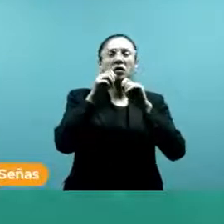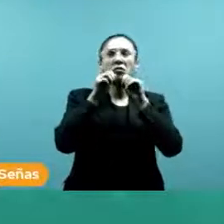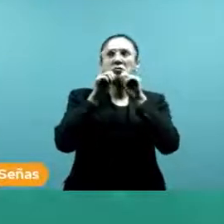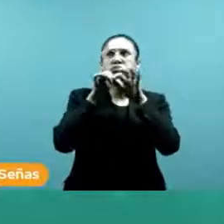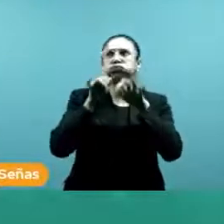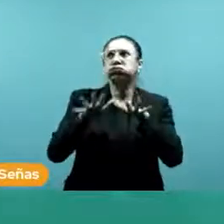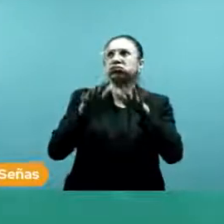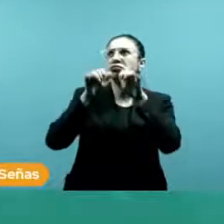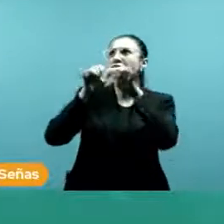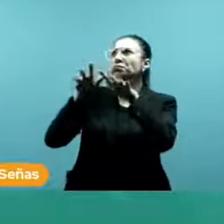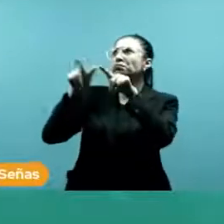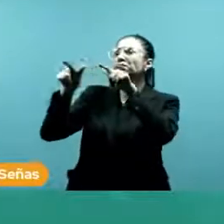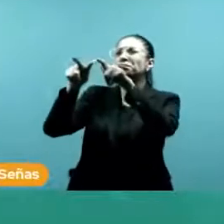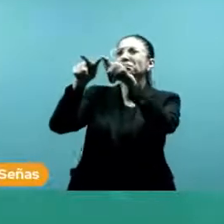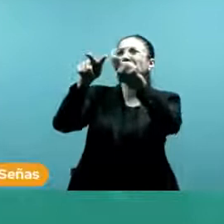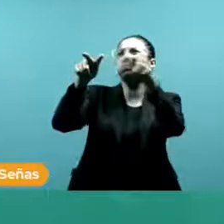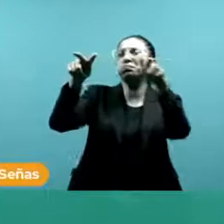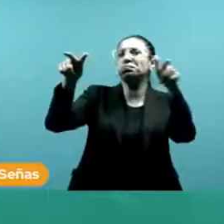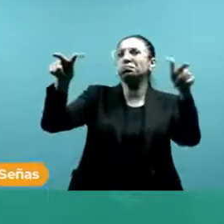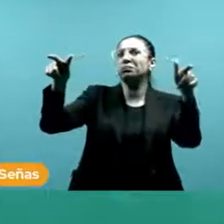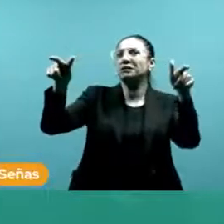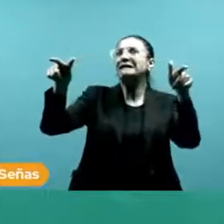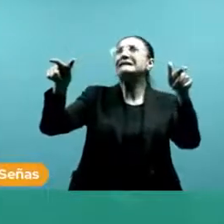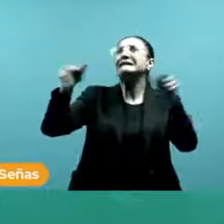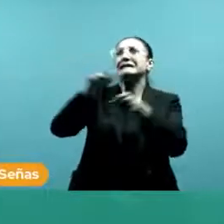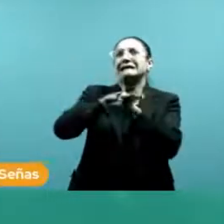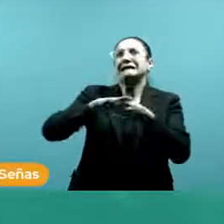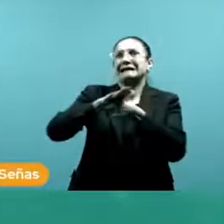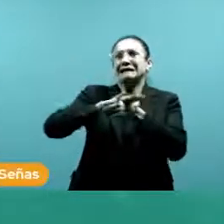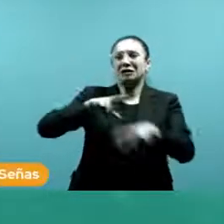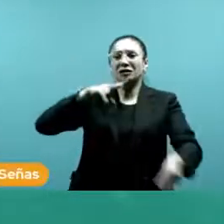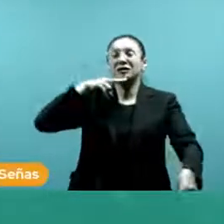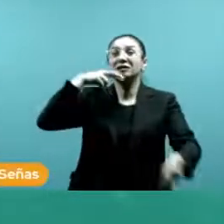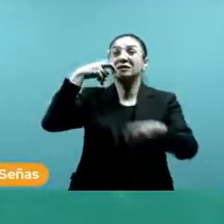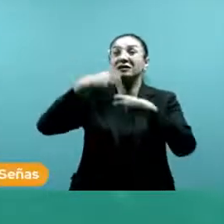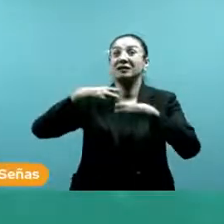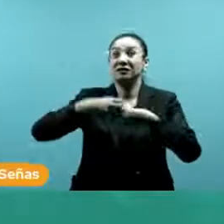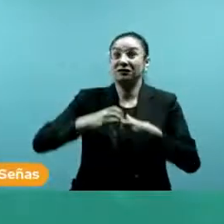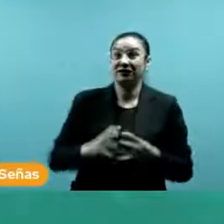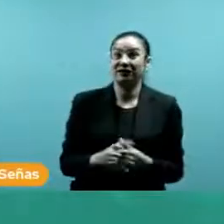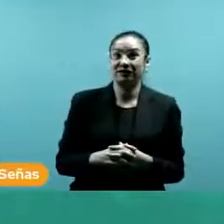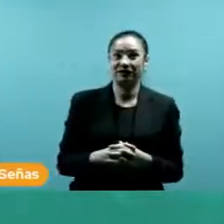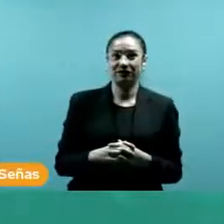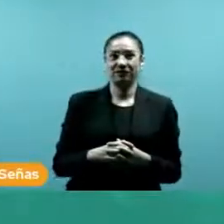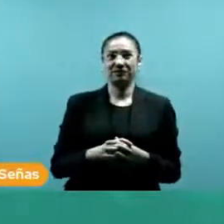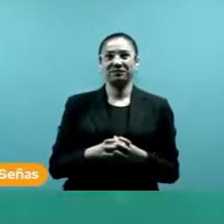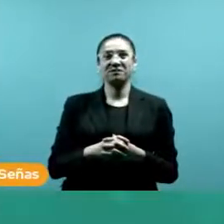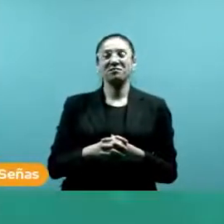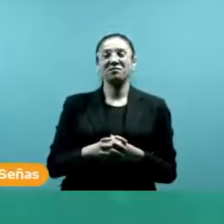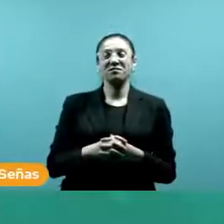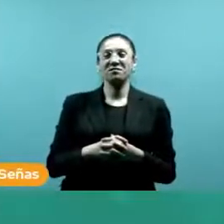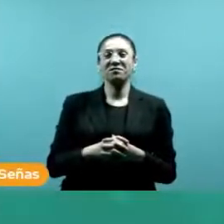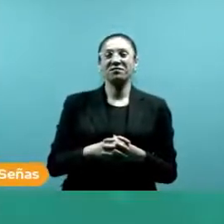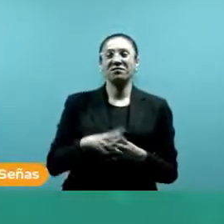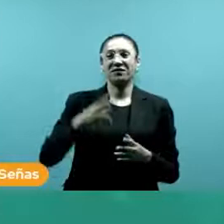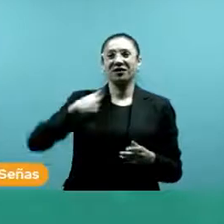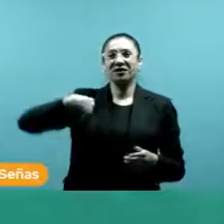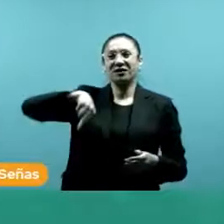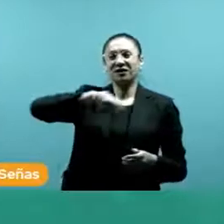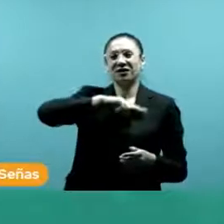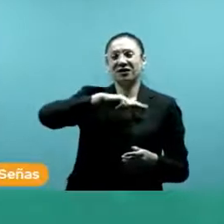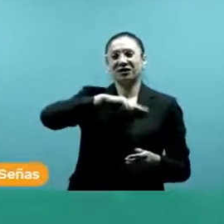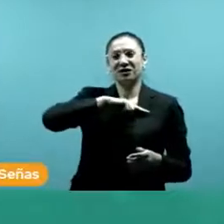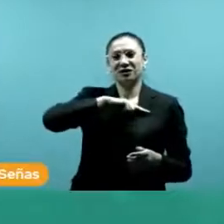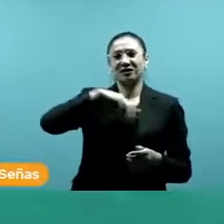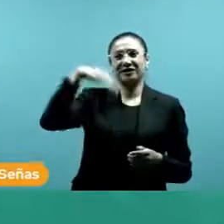Entonces, fue muy complicada la situación. And all of us know photographs like this because all of us went through